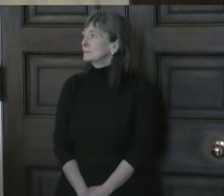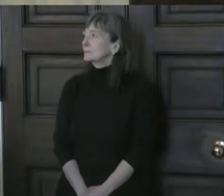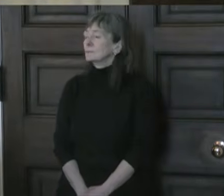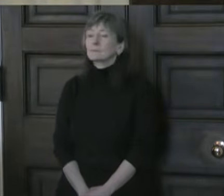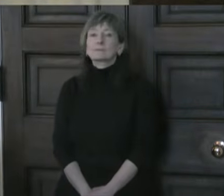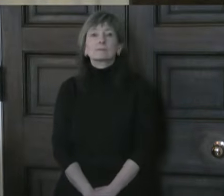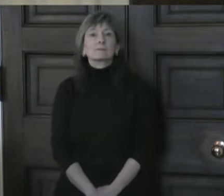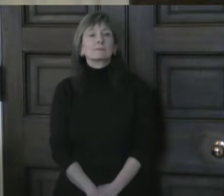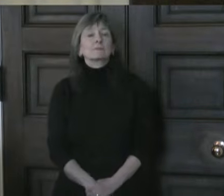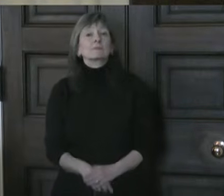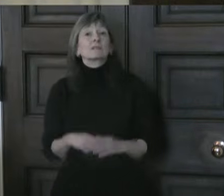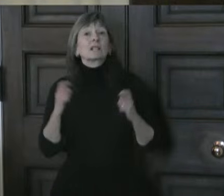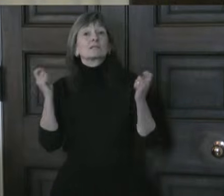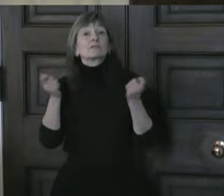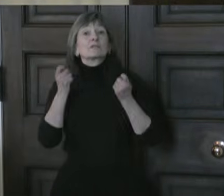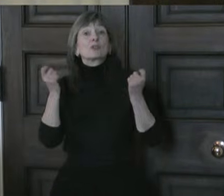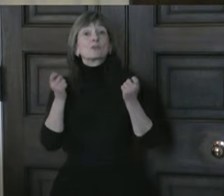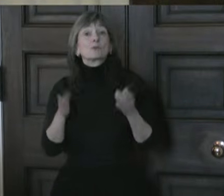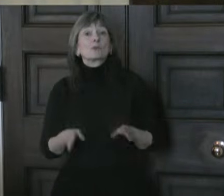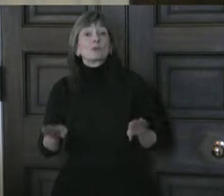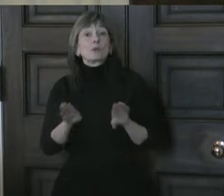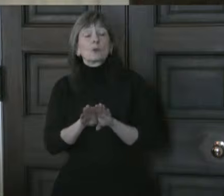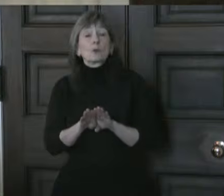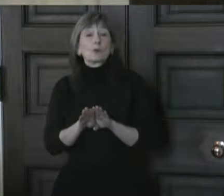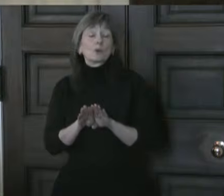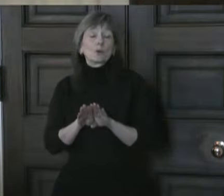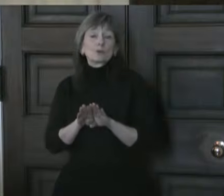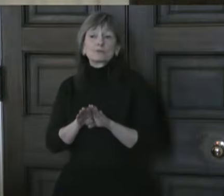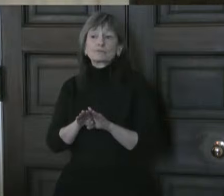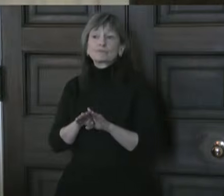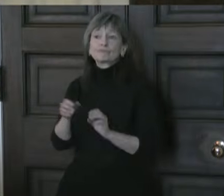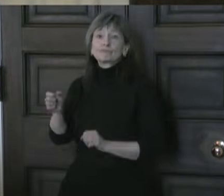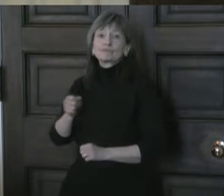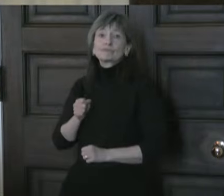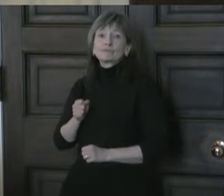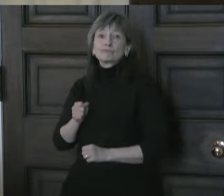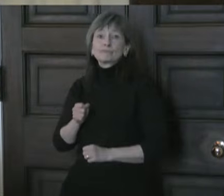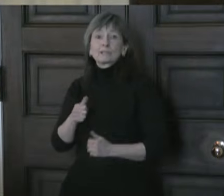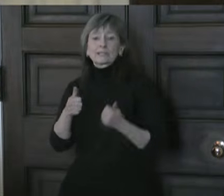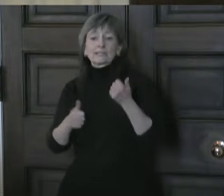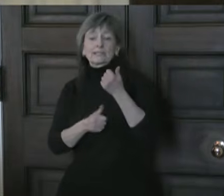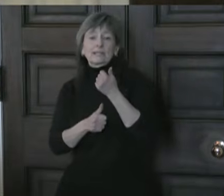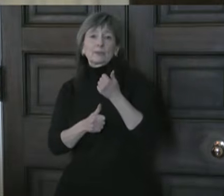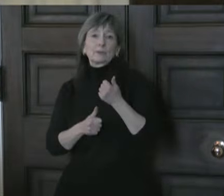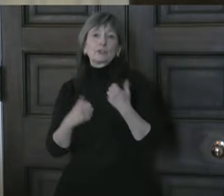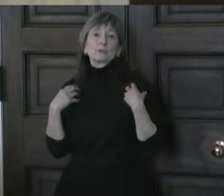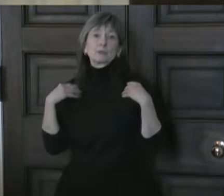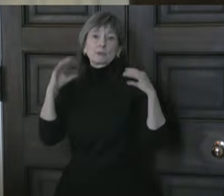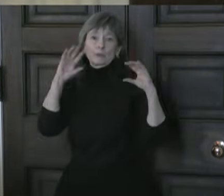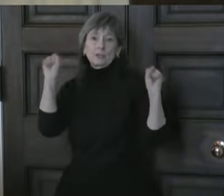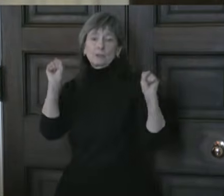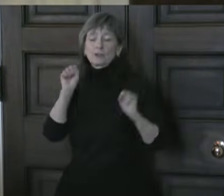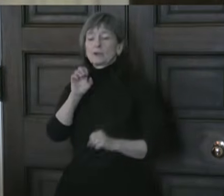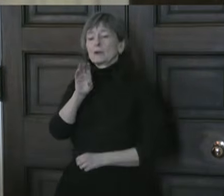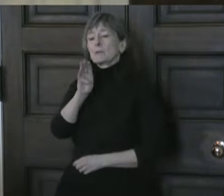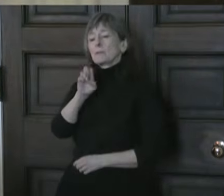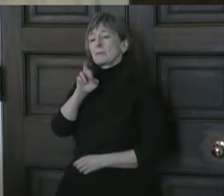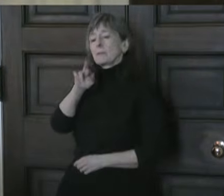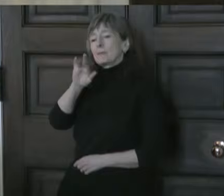The ceremony will conclude with an address by the Honourable Deputy Premier Barry Petten.